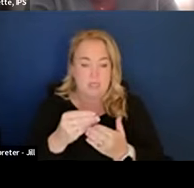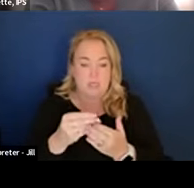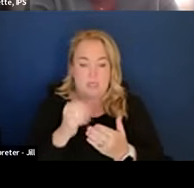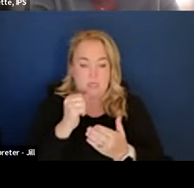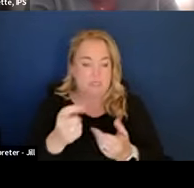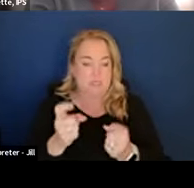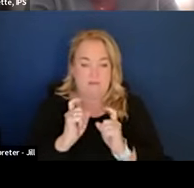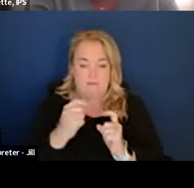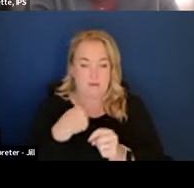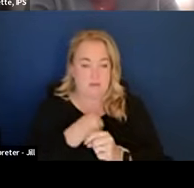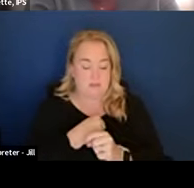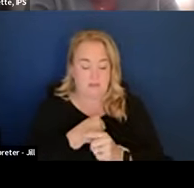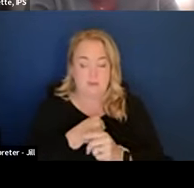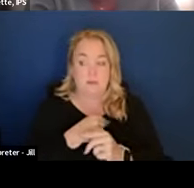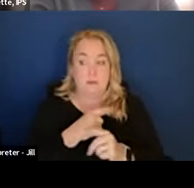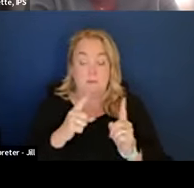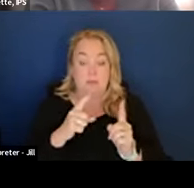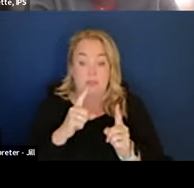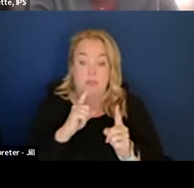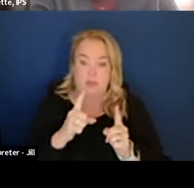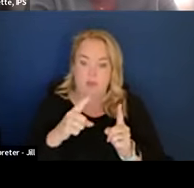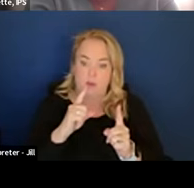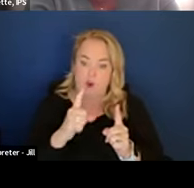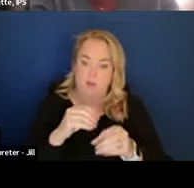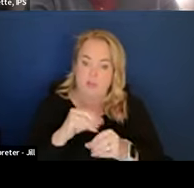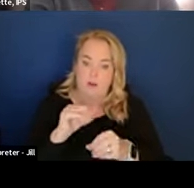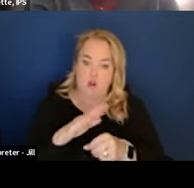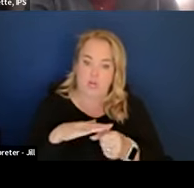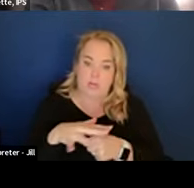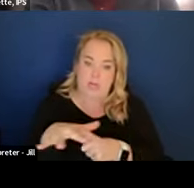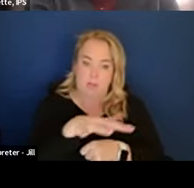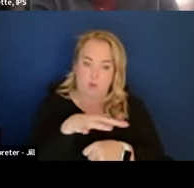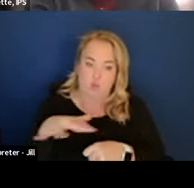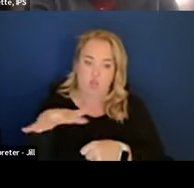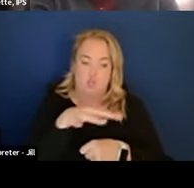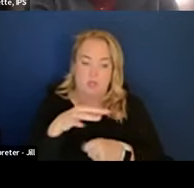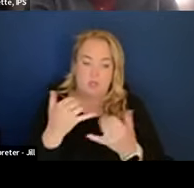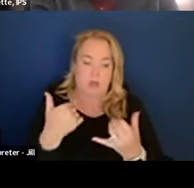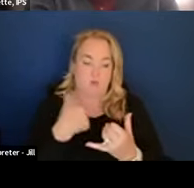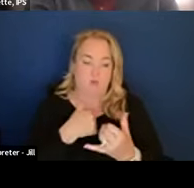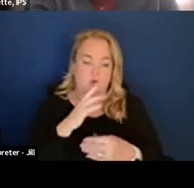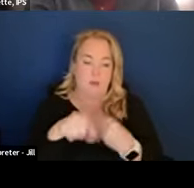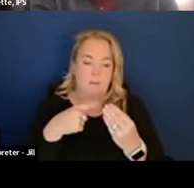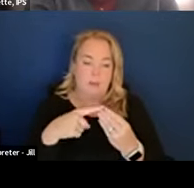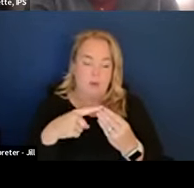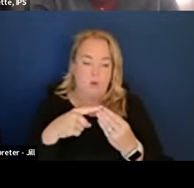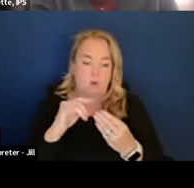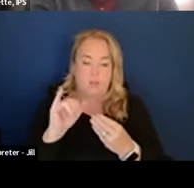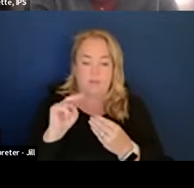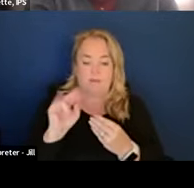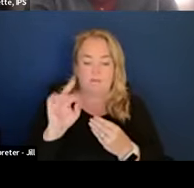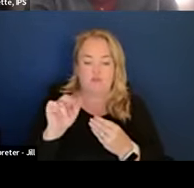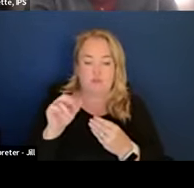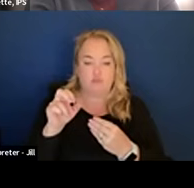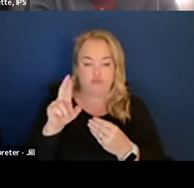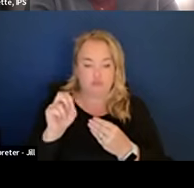of it. But they're in our neighborhoods. Okay, and now we're talking about infrastructure in the neighborhoods that stuff